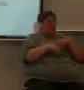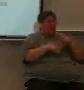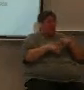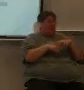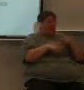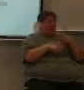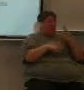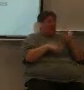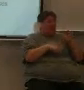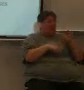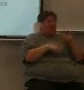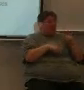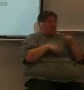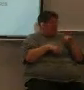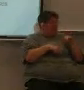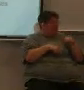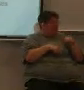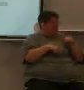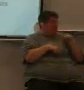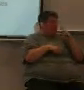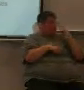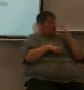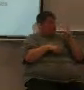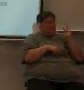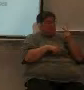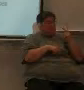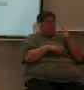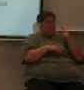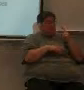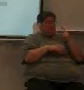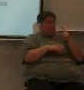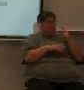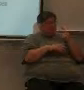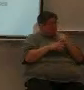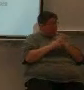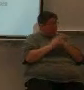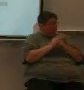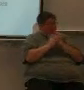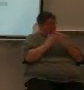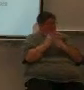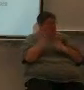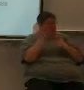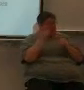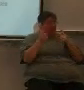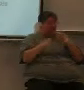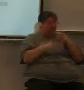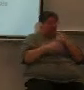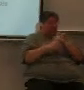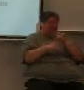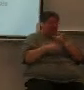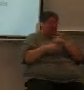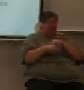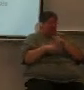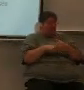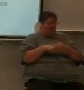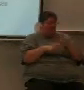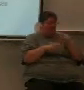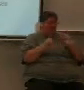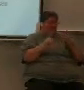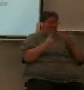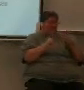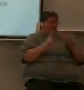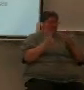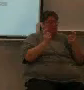This type of index then has to be calibrated for a particular area, because you can imagine that